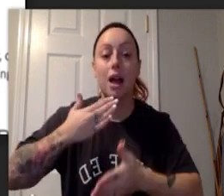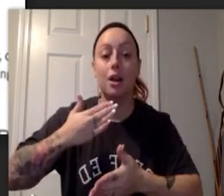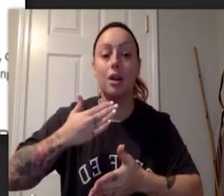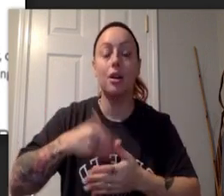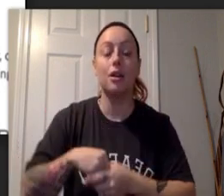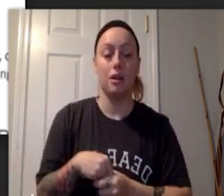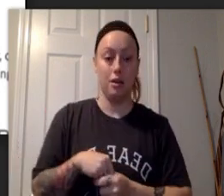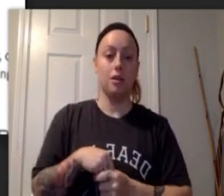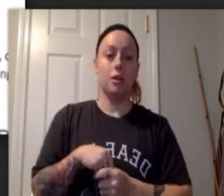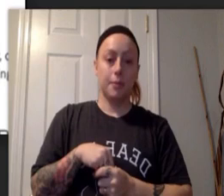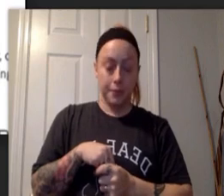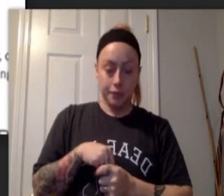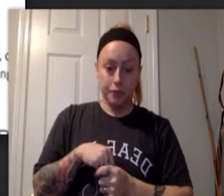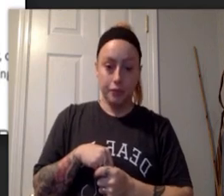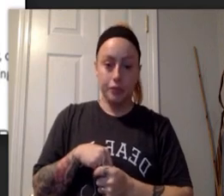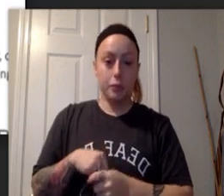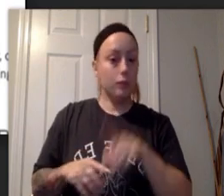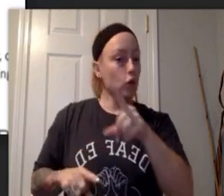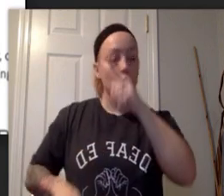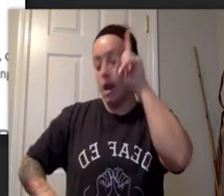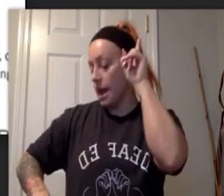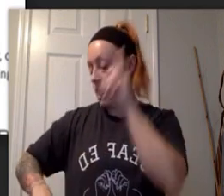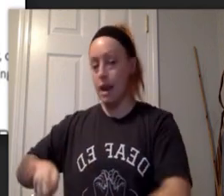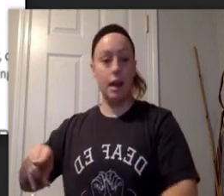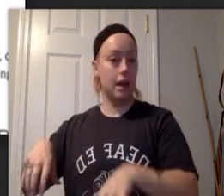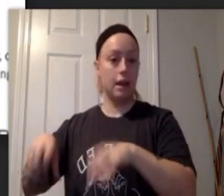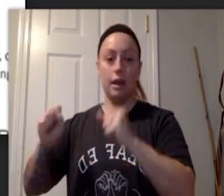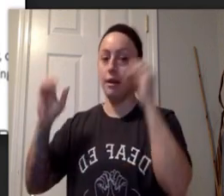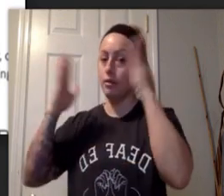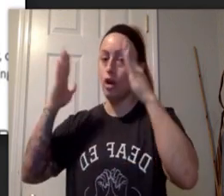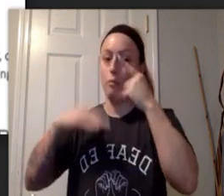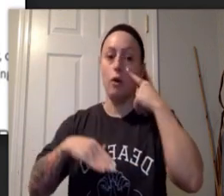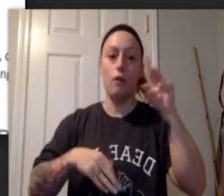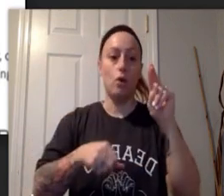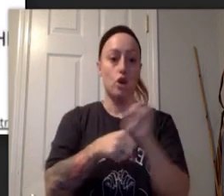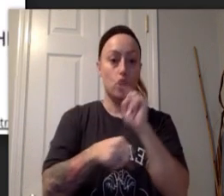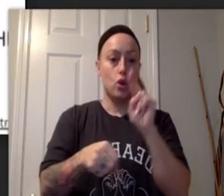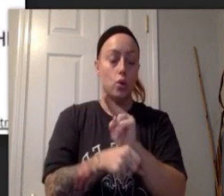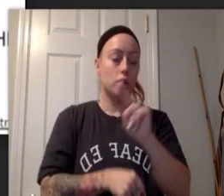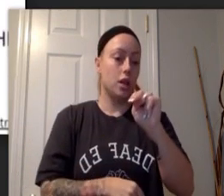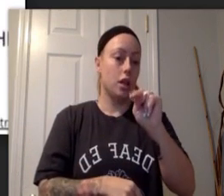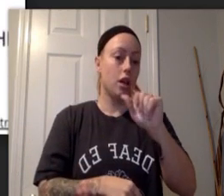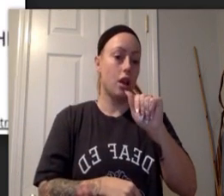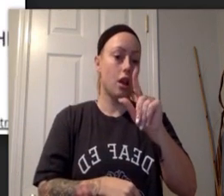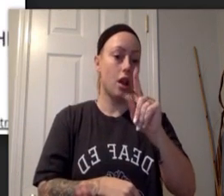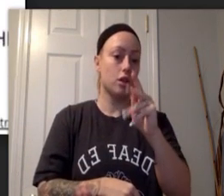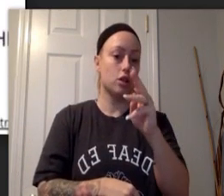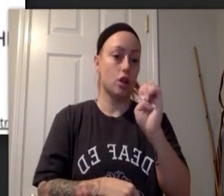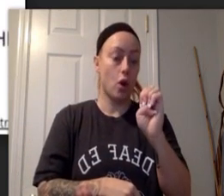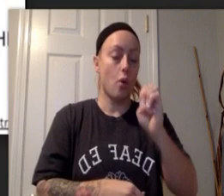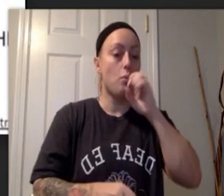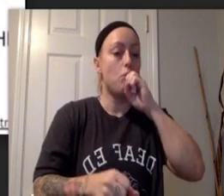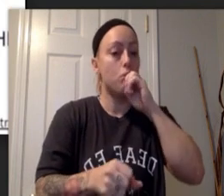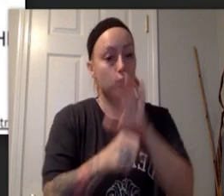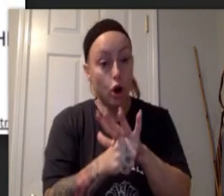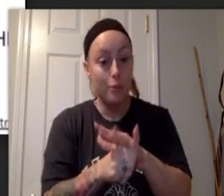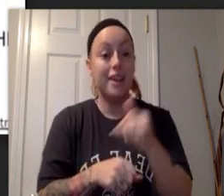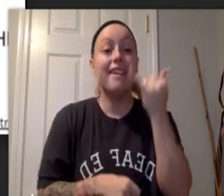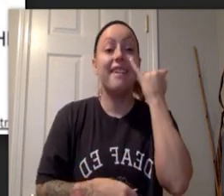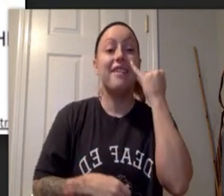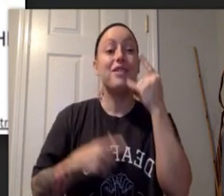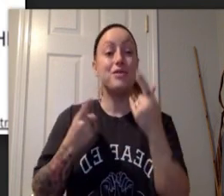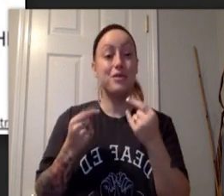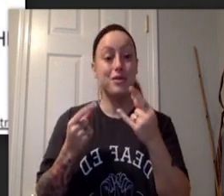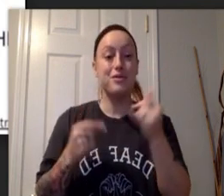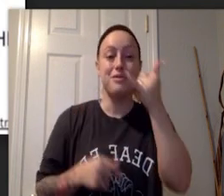like you having it, you cannot get in trouble for using naloxone. I guarantee it. And if they do, call me. This is